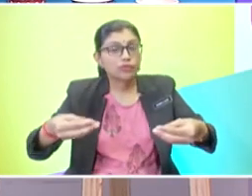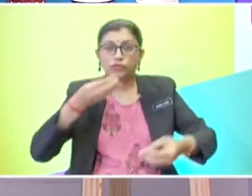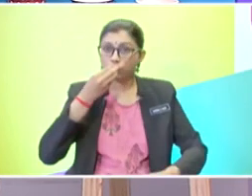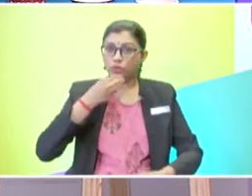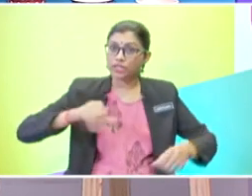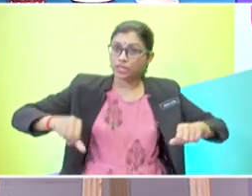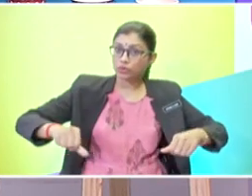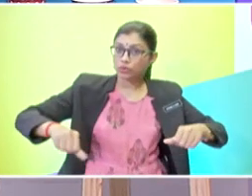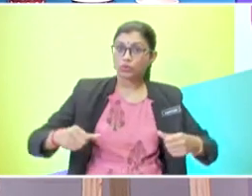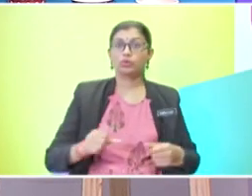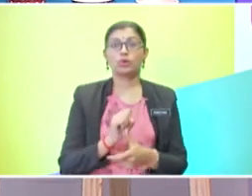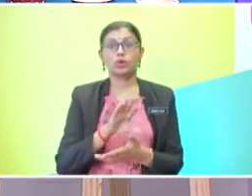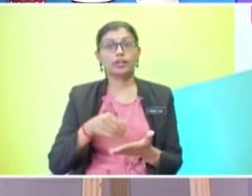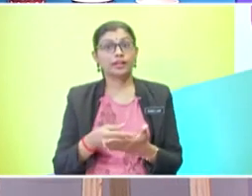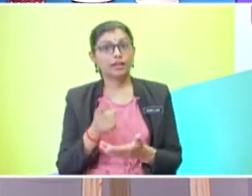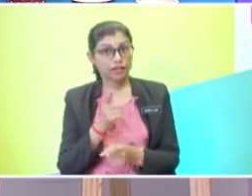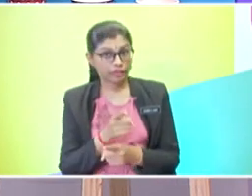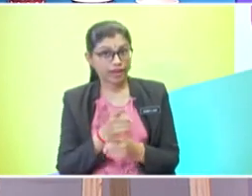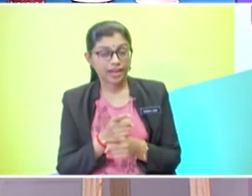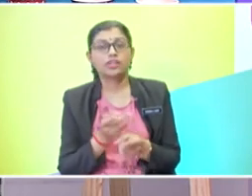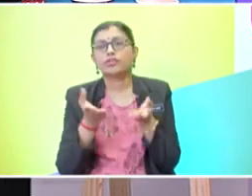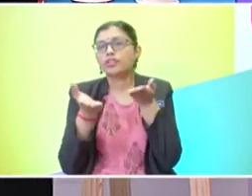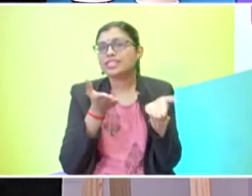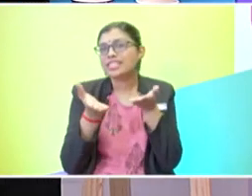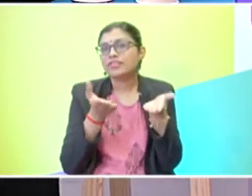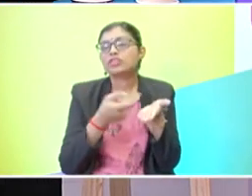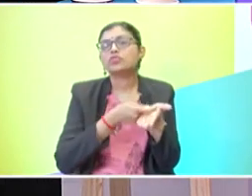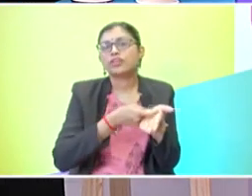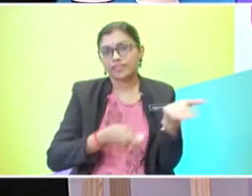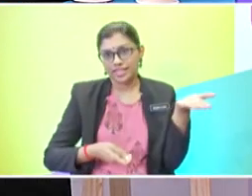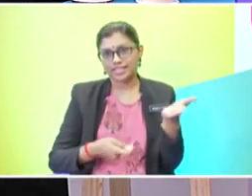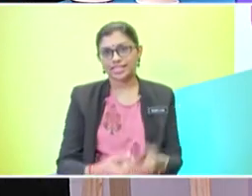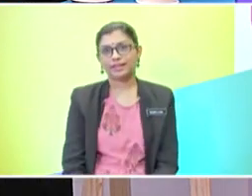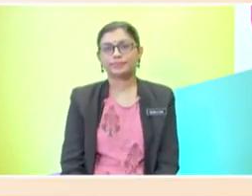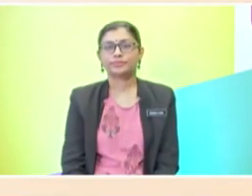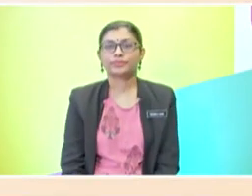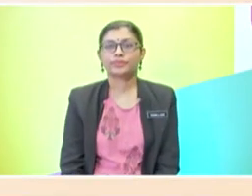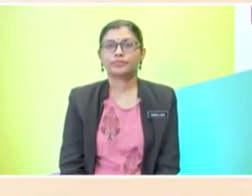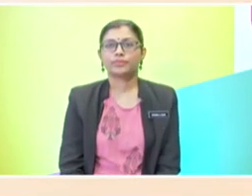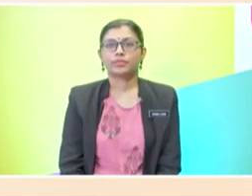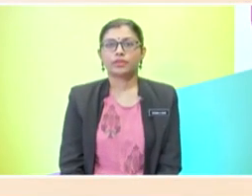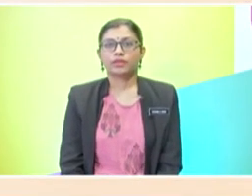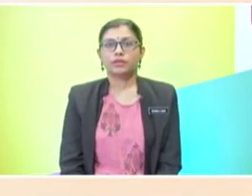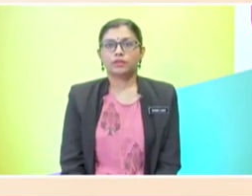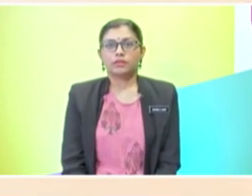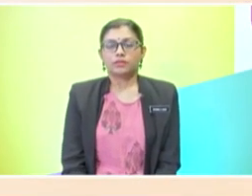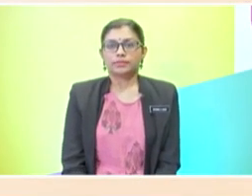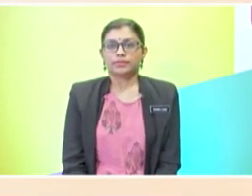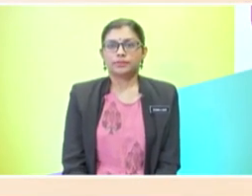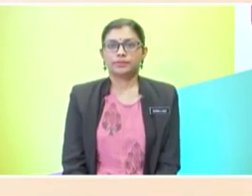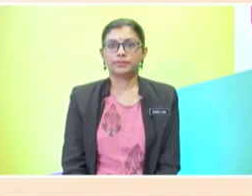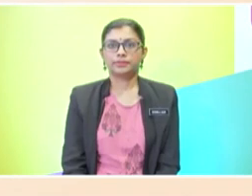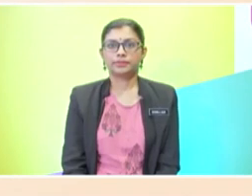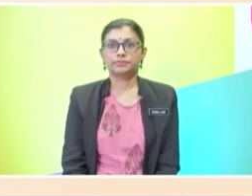okay, whereby we receive the service from the people. Okay? Okay, so tax that needs to be paid for the service provided by a